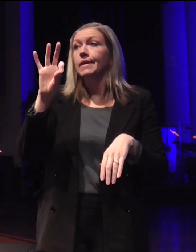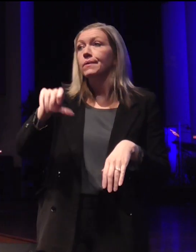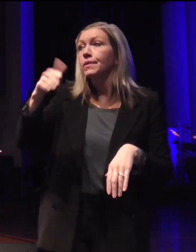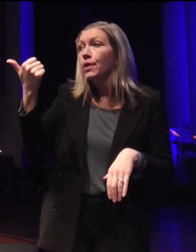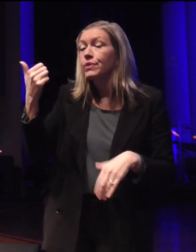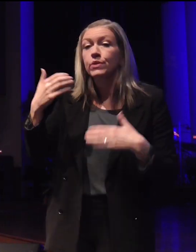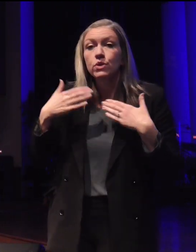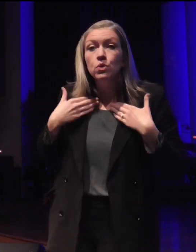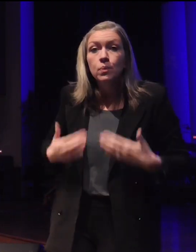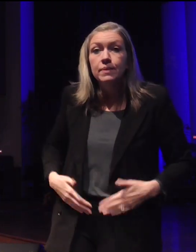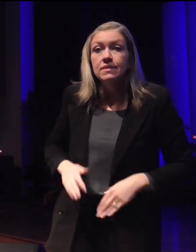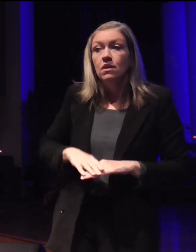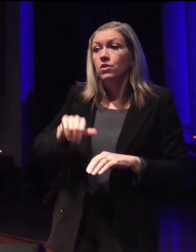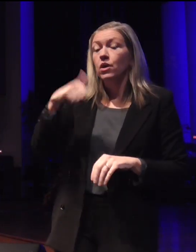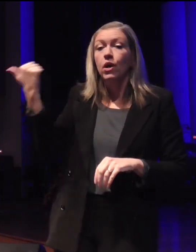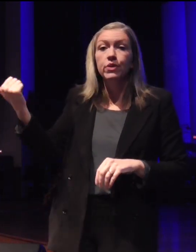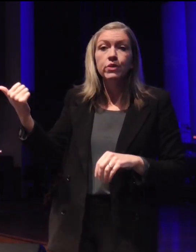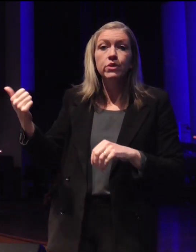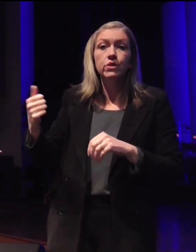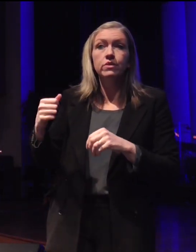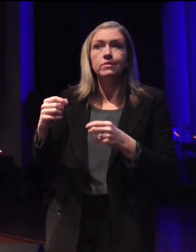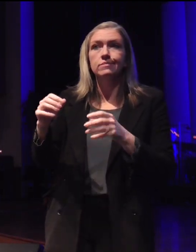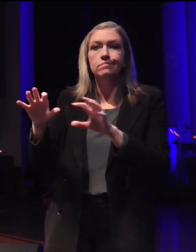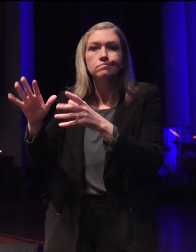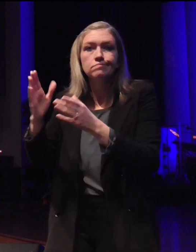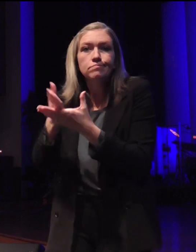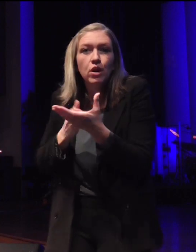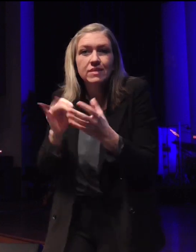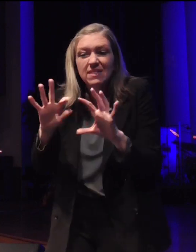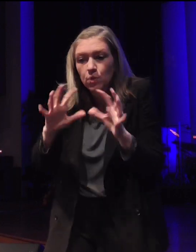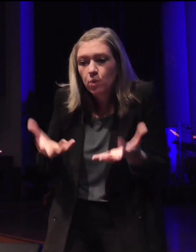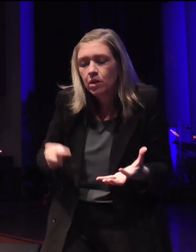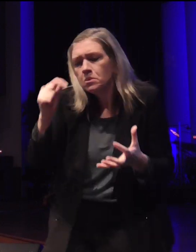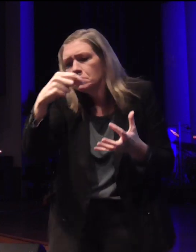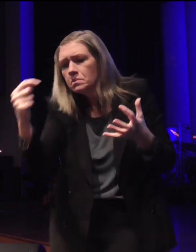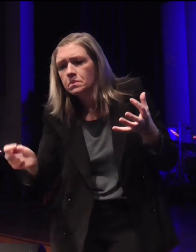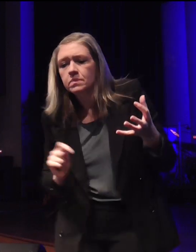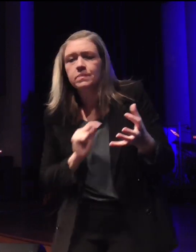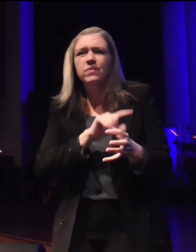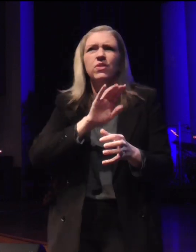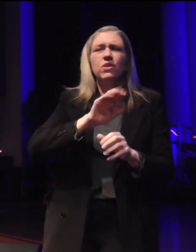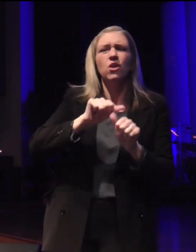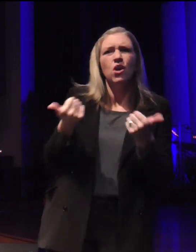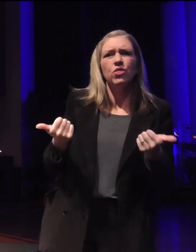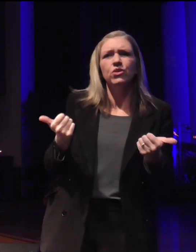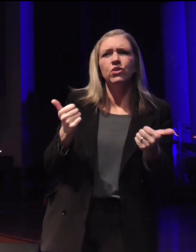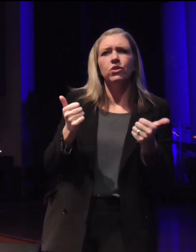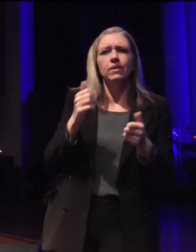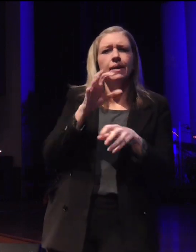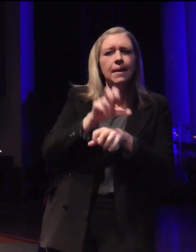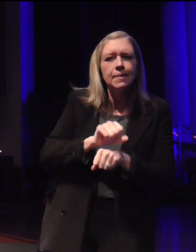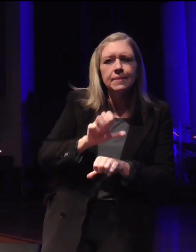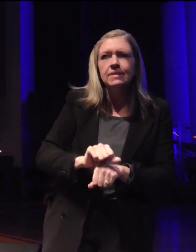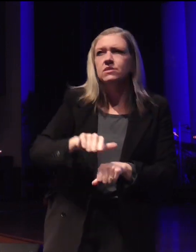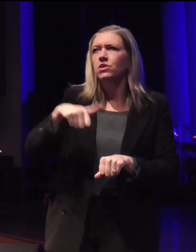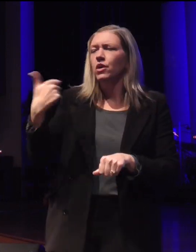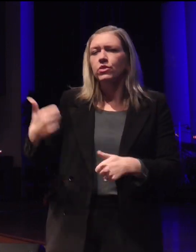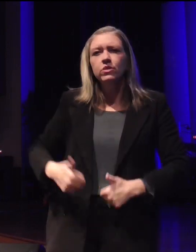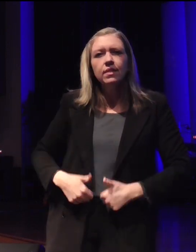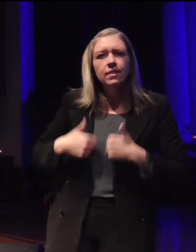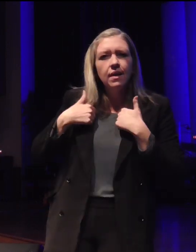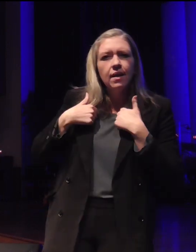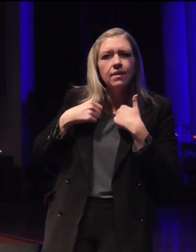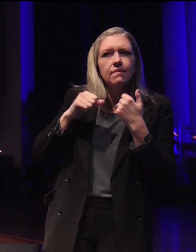humans on other continents with other paths and other habits and other ways of being, we